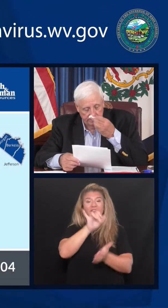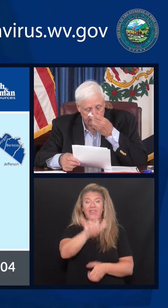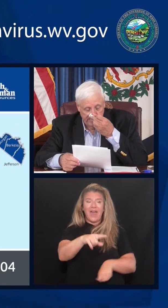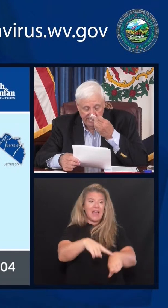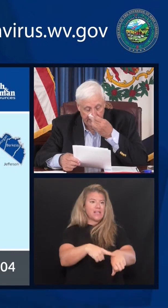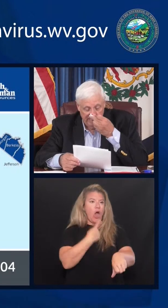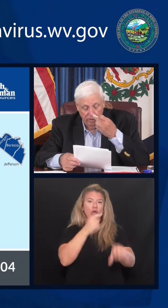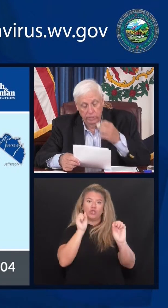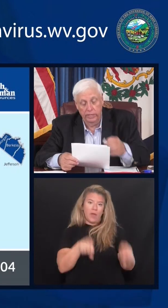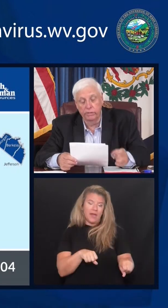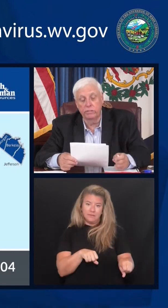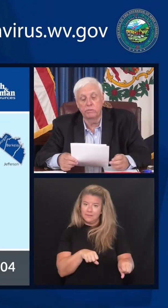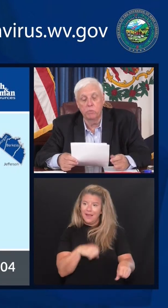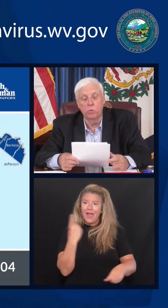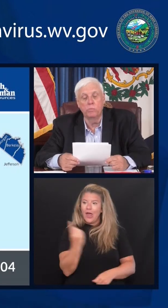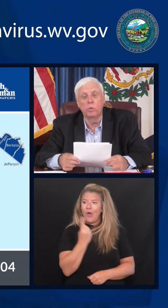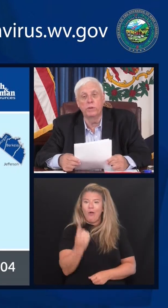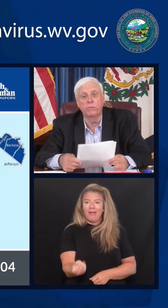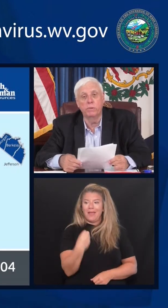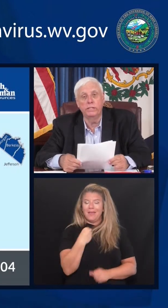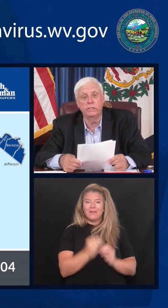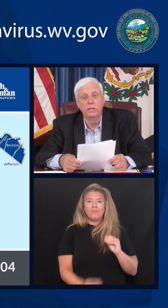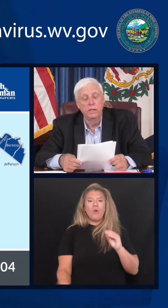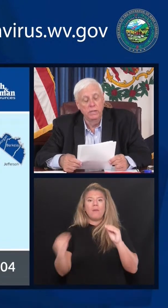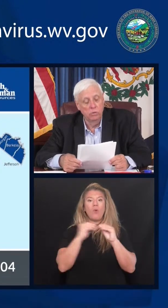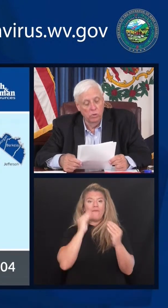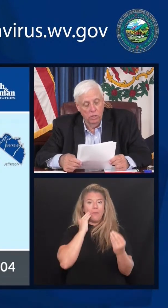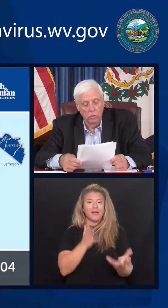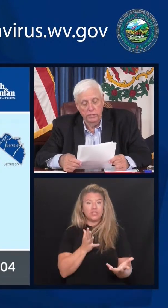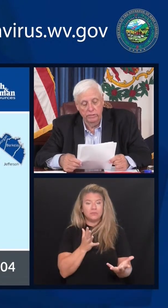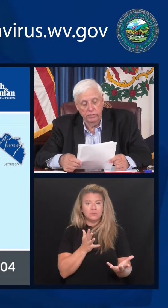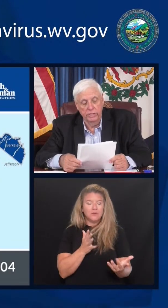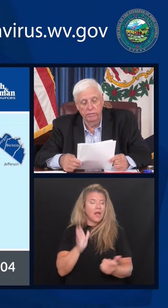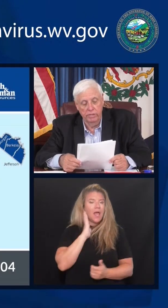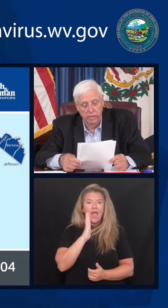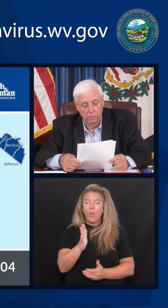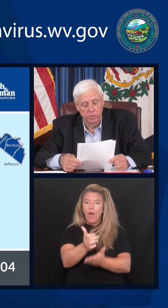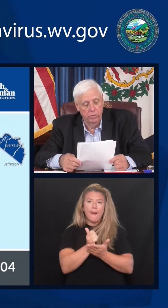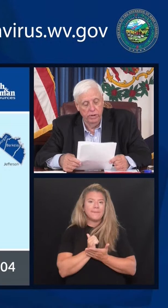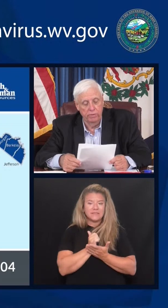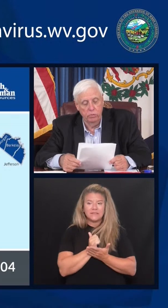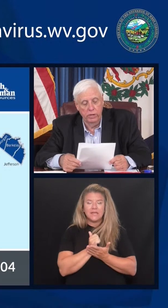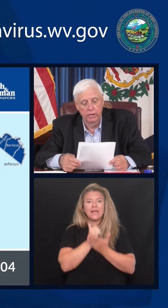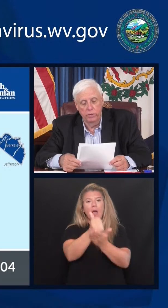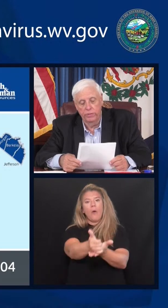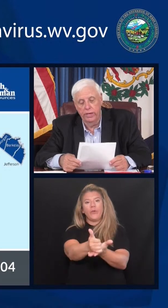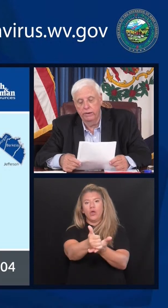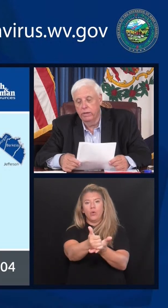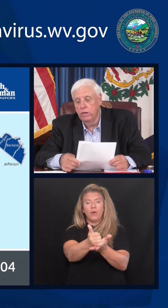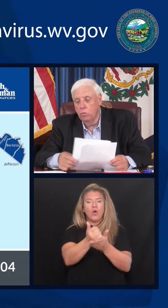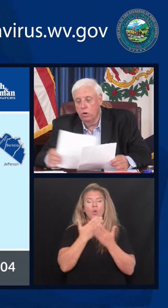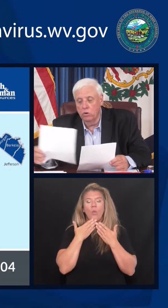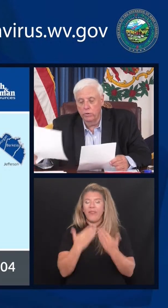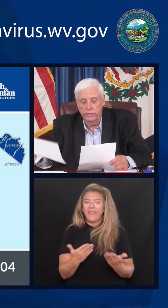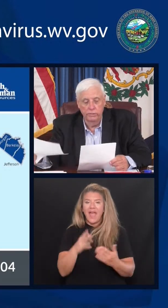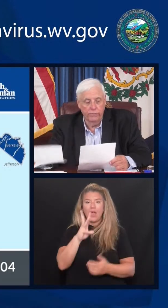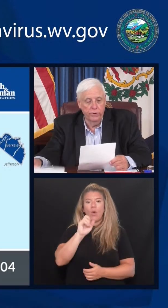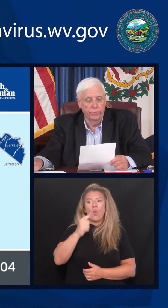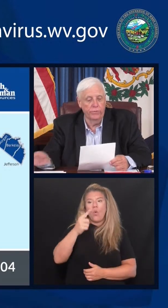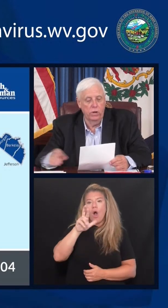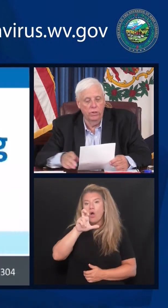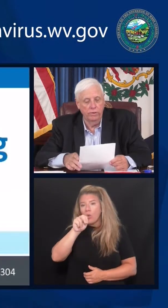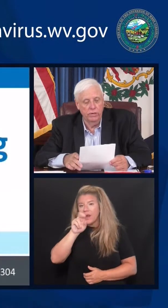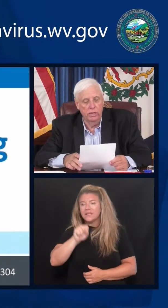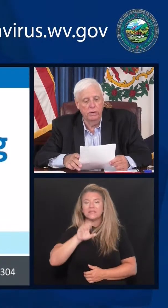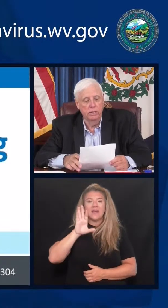as you possibly can. It only gives us more and more information. It will only assist and help you in every way. We thank Walgreens and